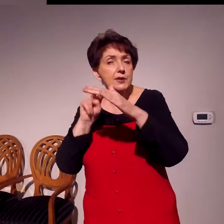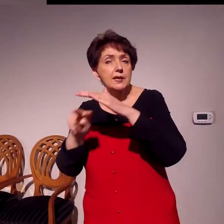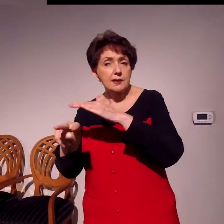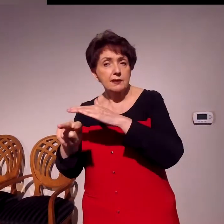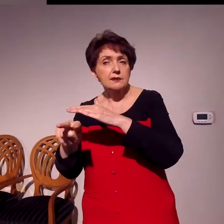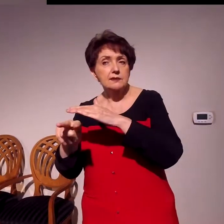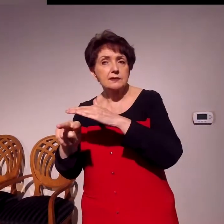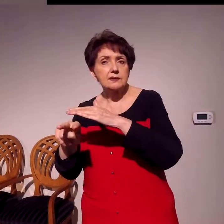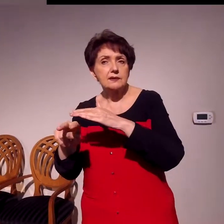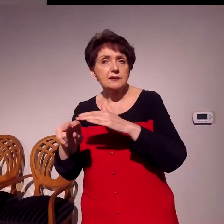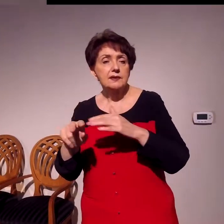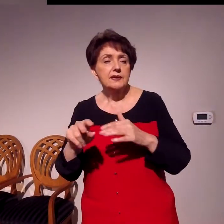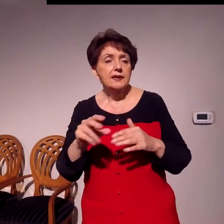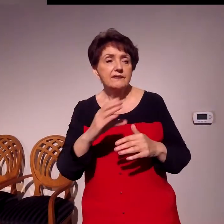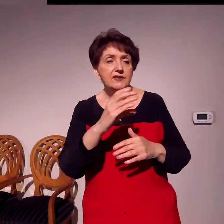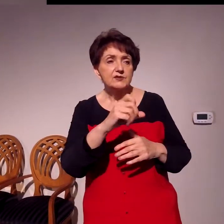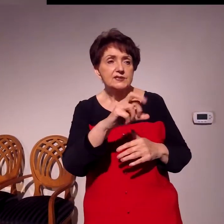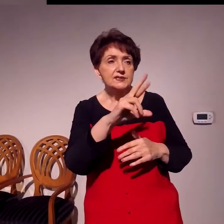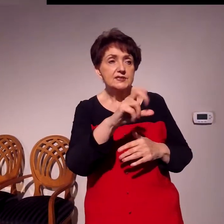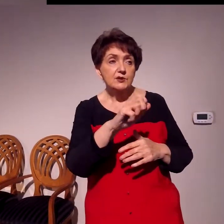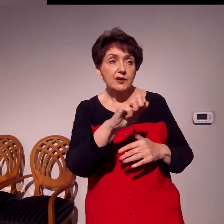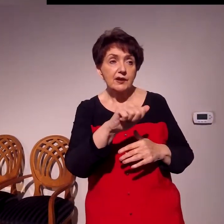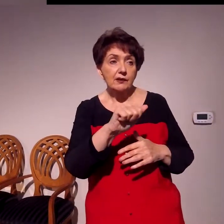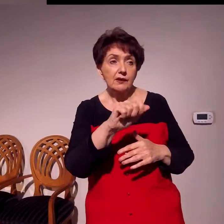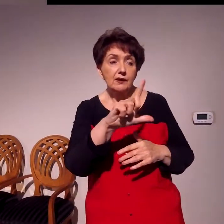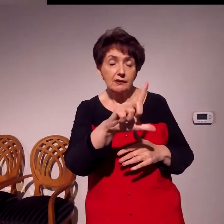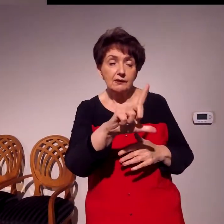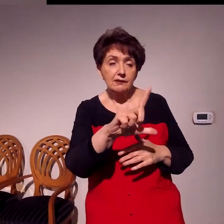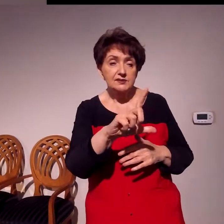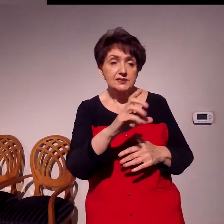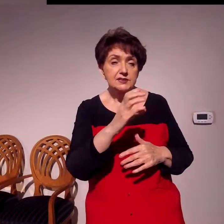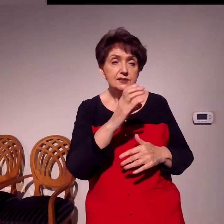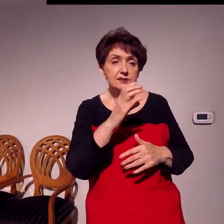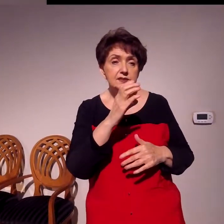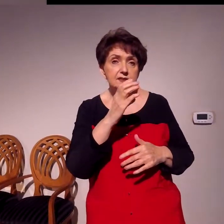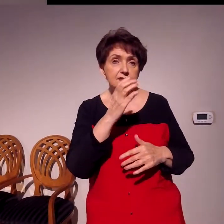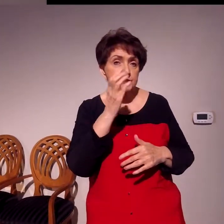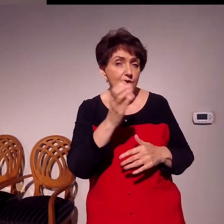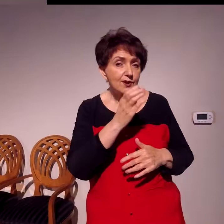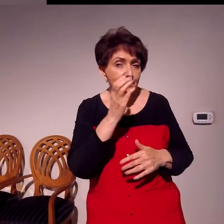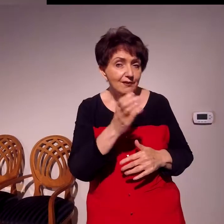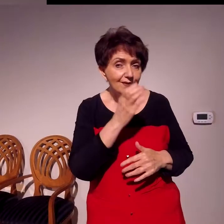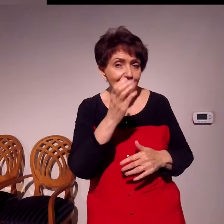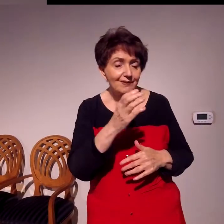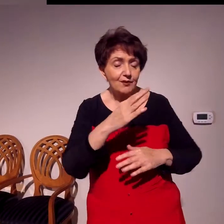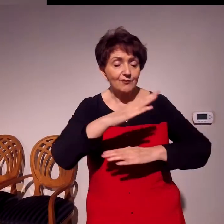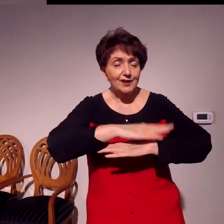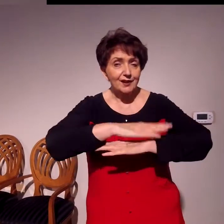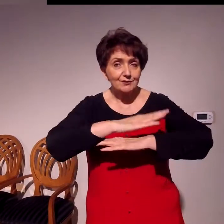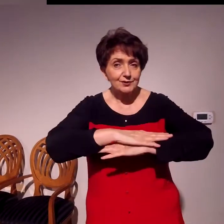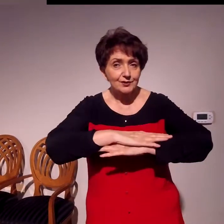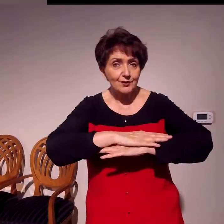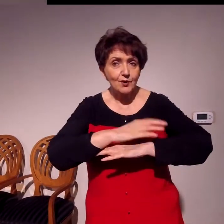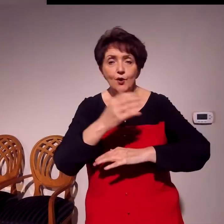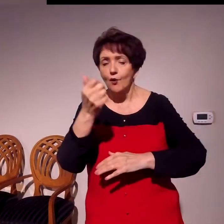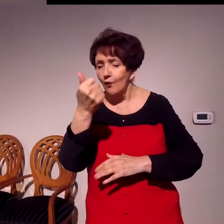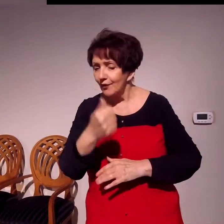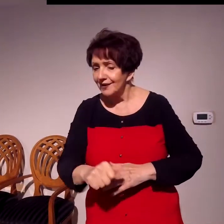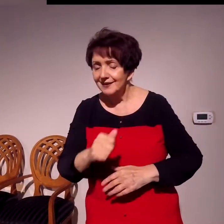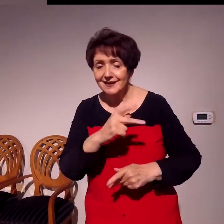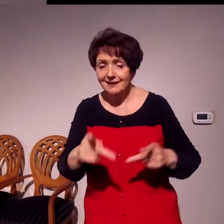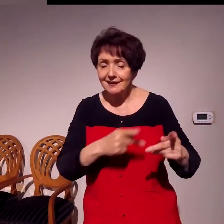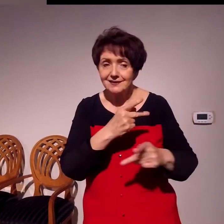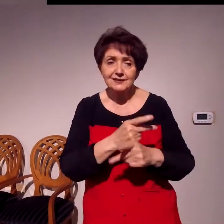if there was cereal, breakfast cereal out on the counter, or any kind of